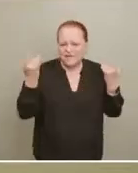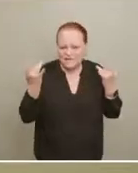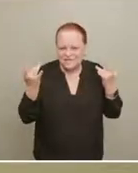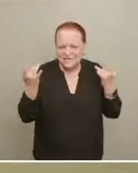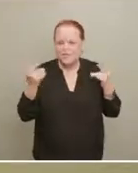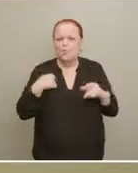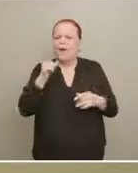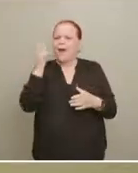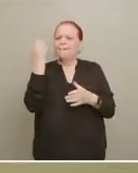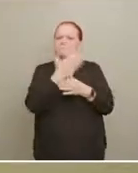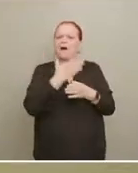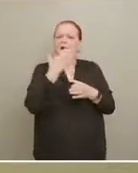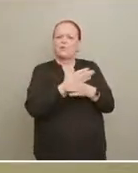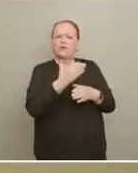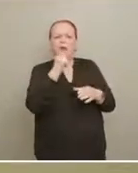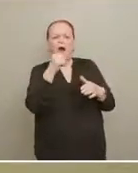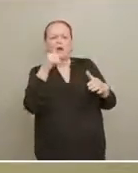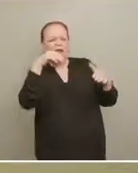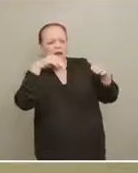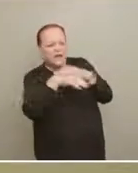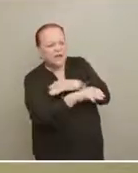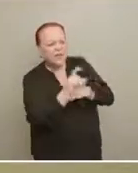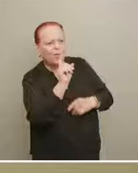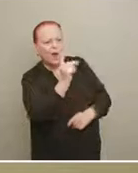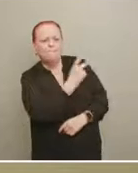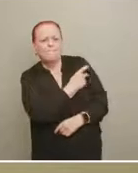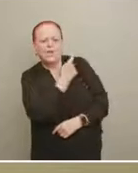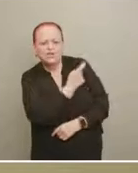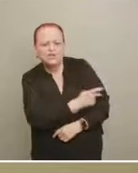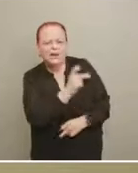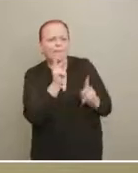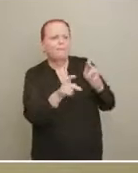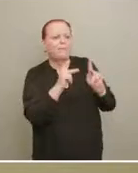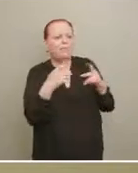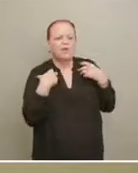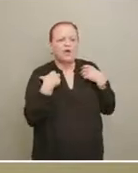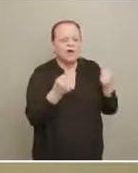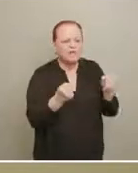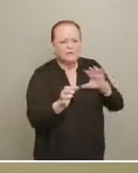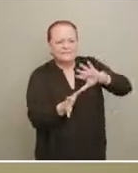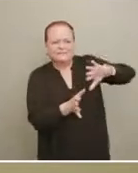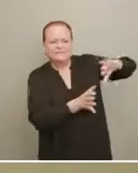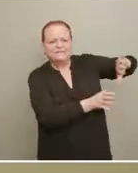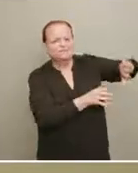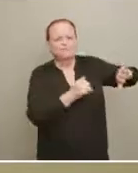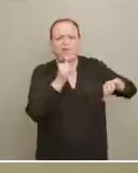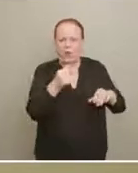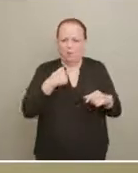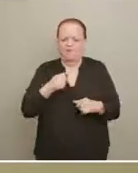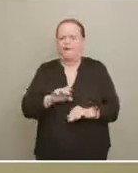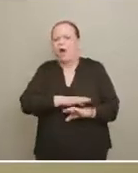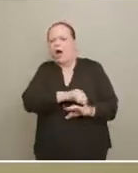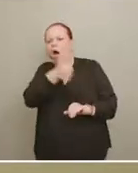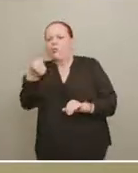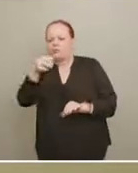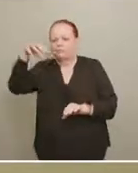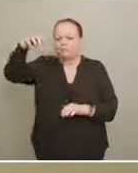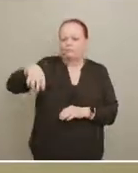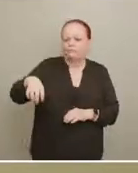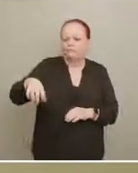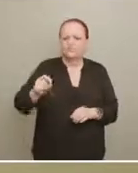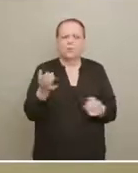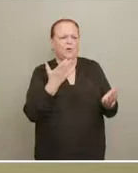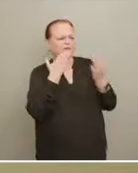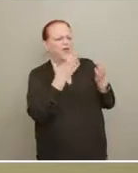not disrupting patients or putting anyone at risk in being unmasked and able to have a communication like this. So thanks for coming and thanks for being